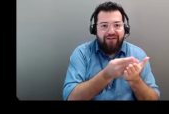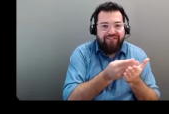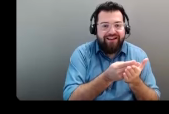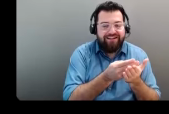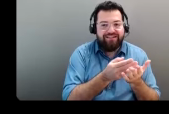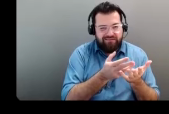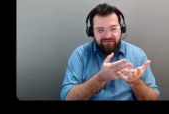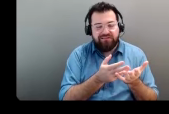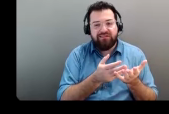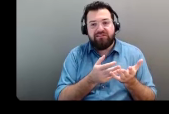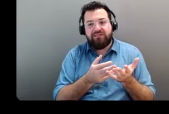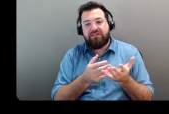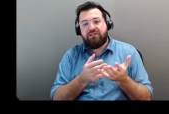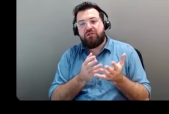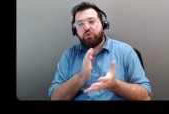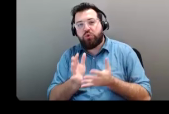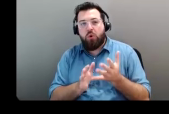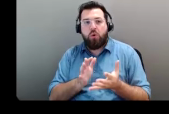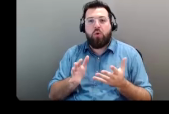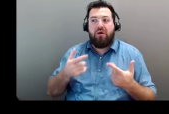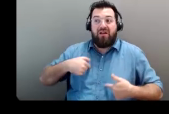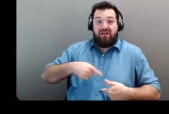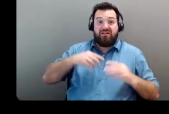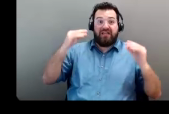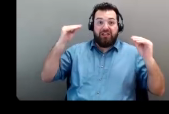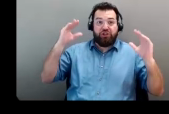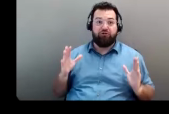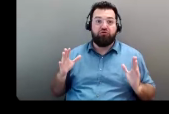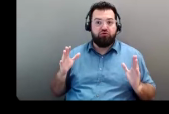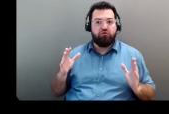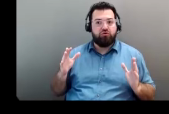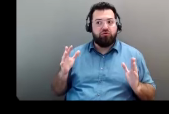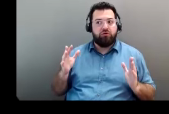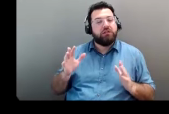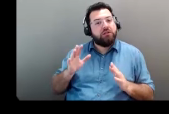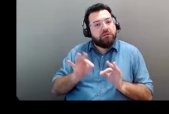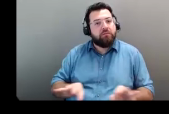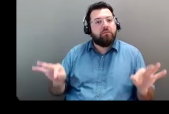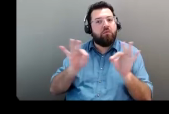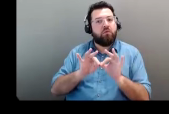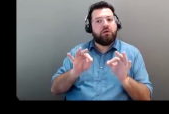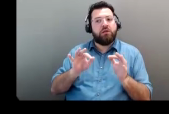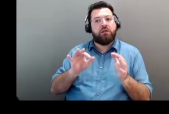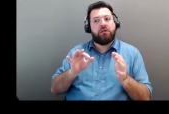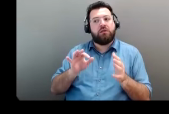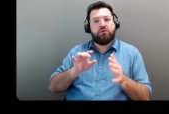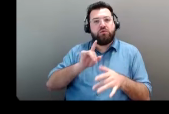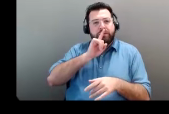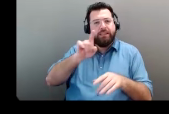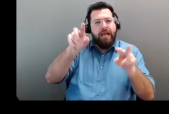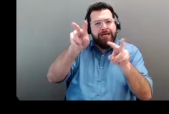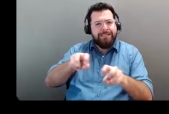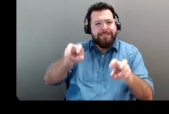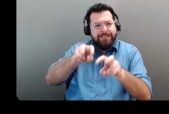So like as educators, I think it's really important to figure like to really um dissect and really